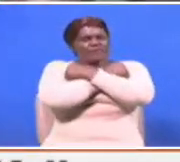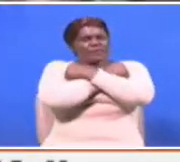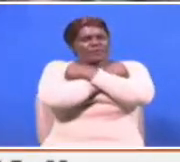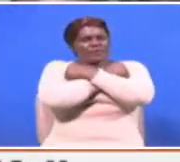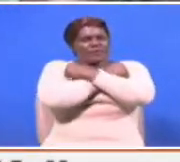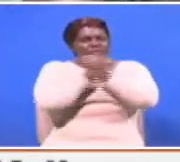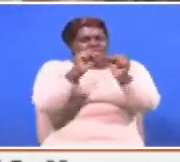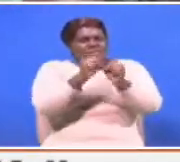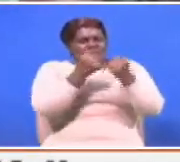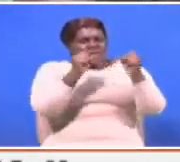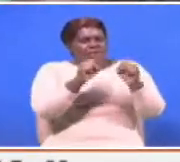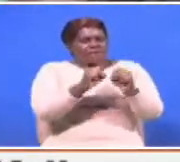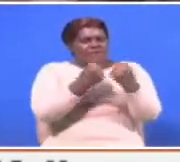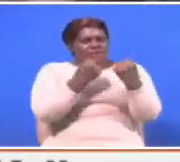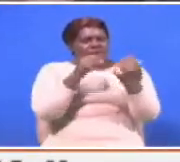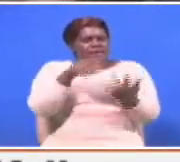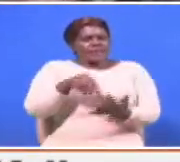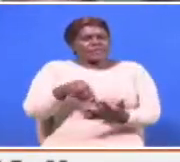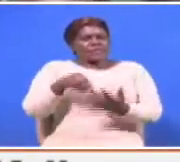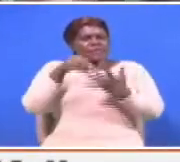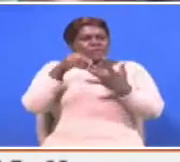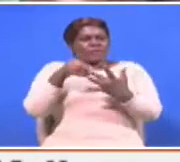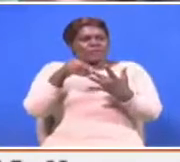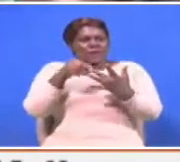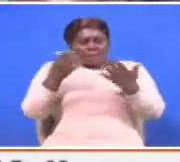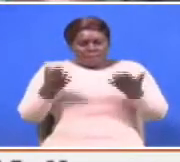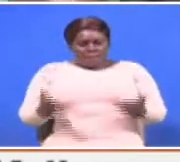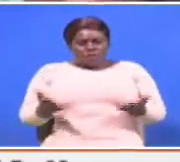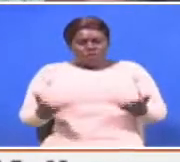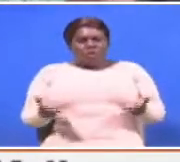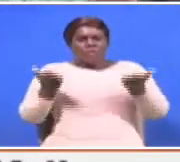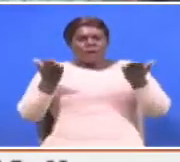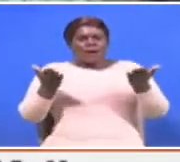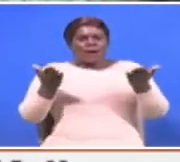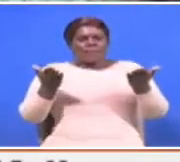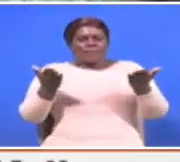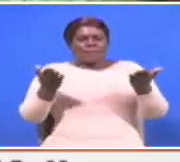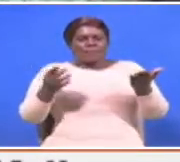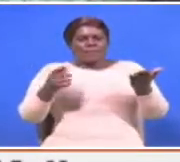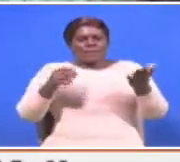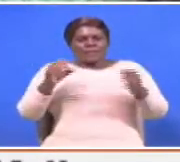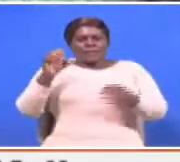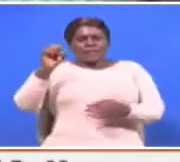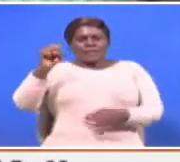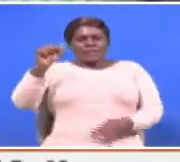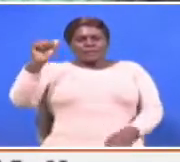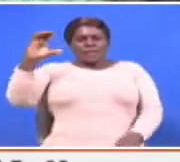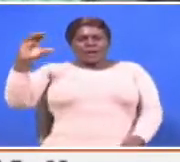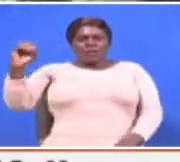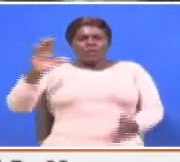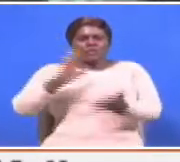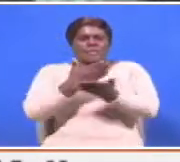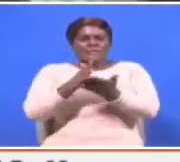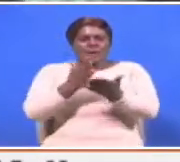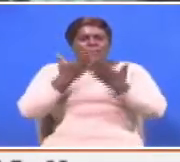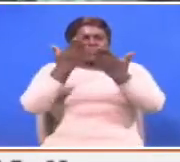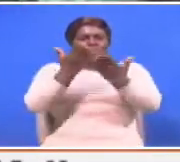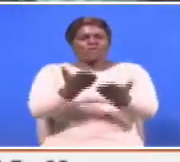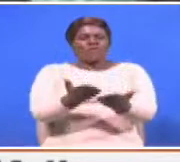the savings and especially what they call the bottom-up approach. And I think the SACO industry or the SACO sector